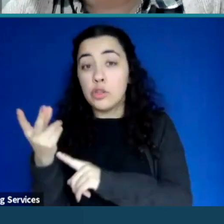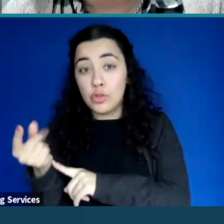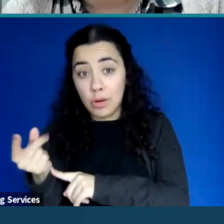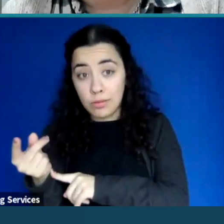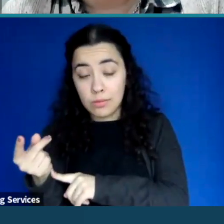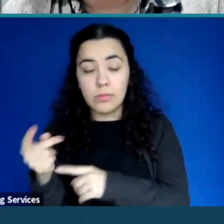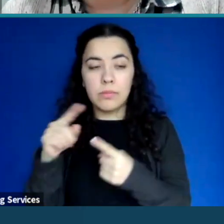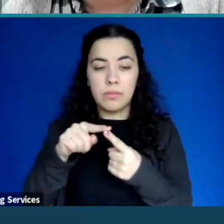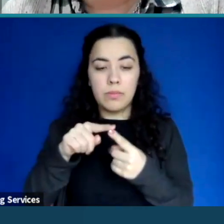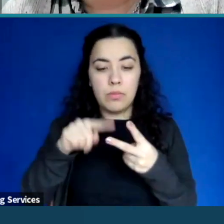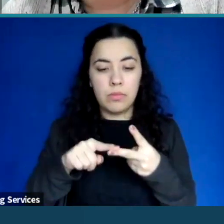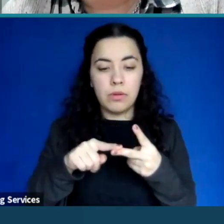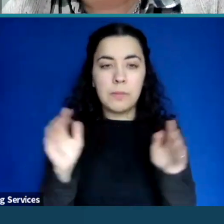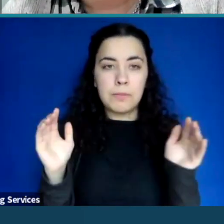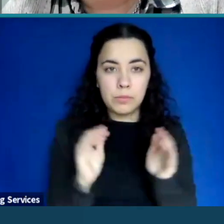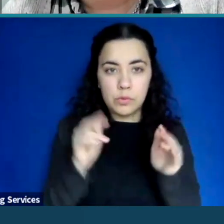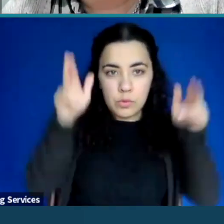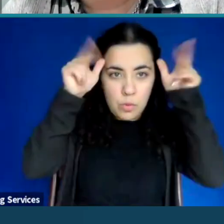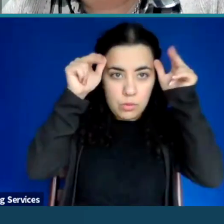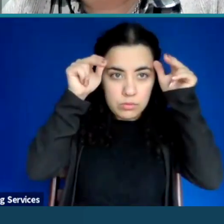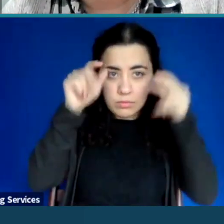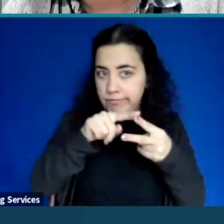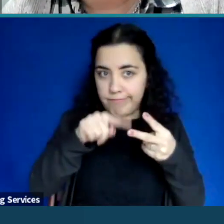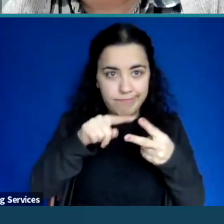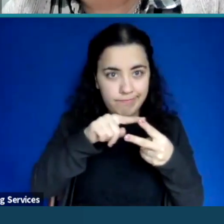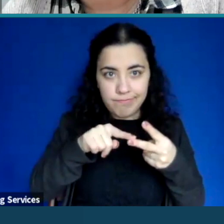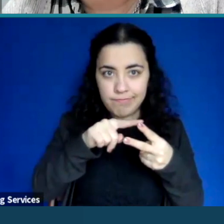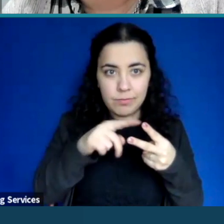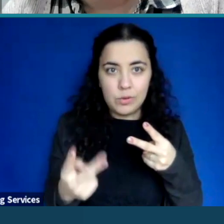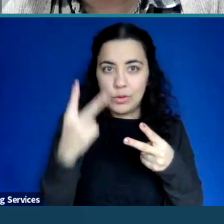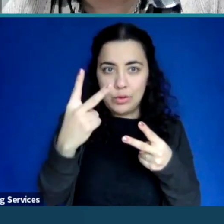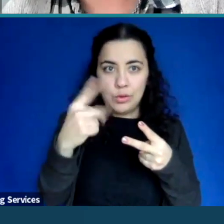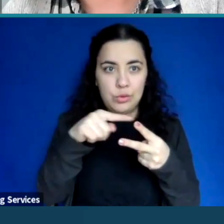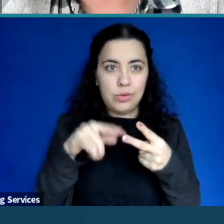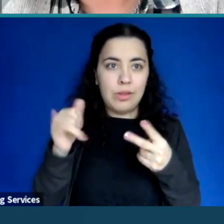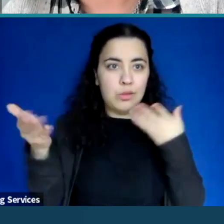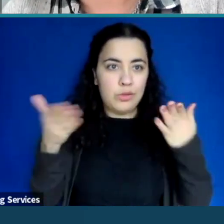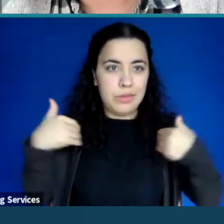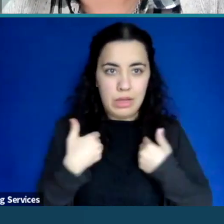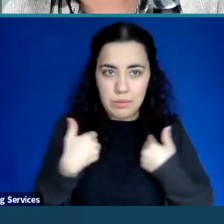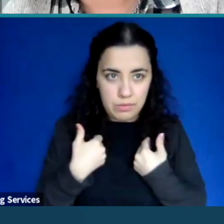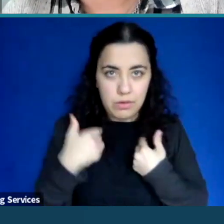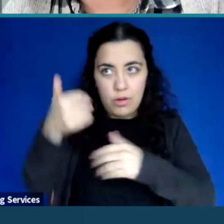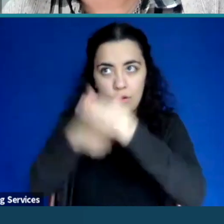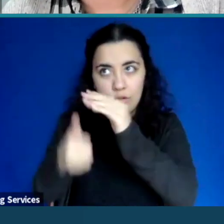two species that are recognized under the ADA to be a service animal. Any other animal, whether it's trained or